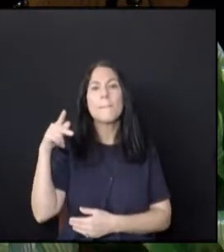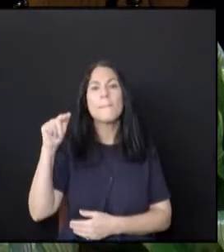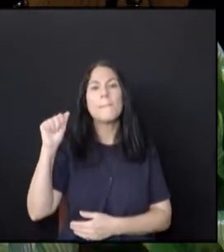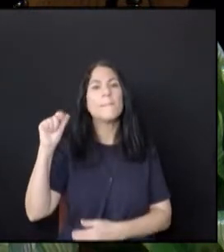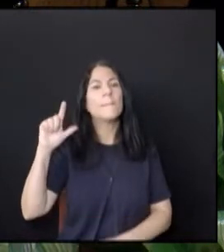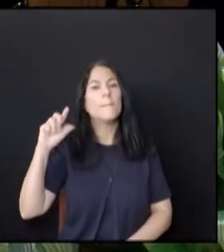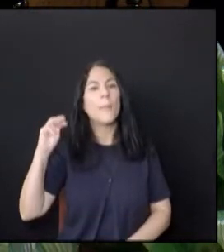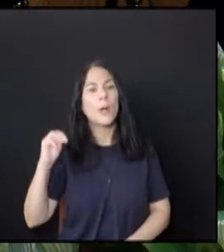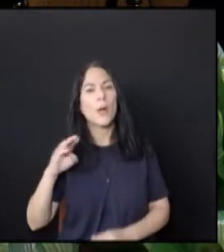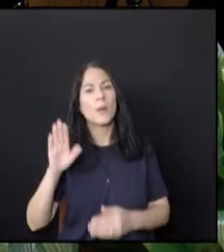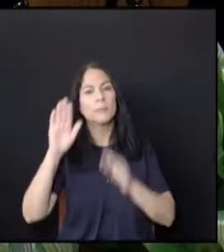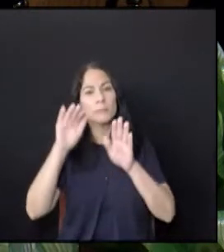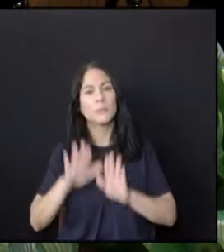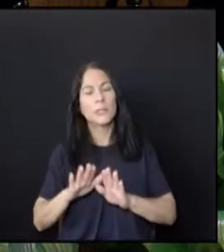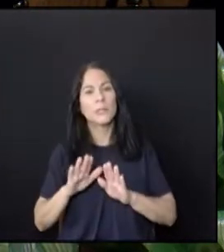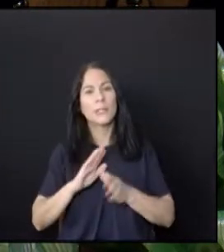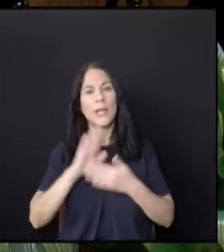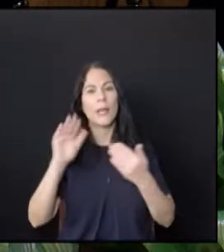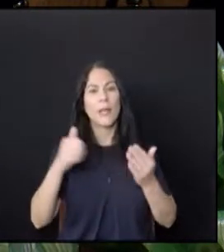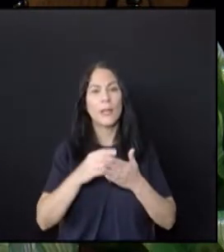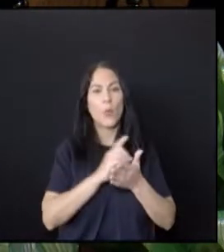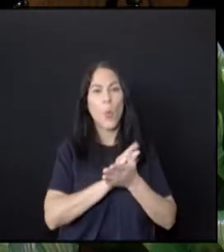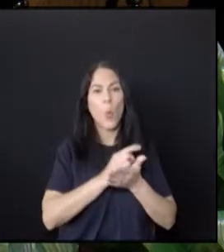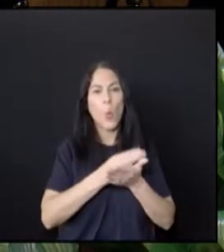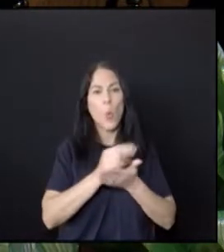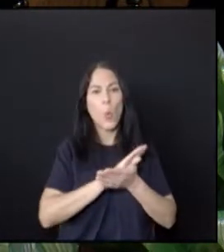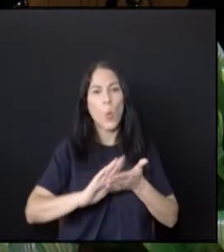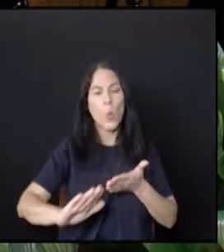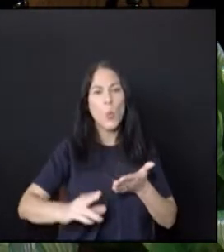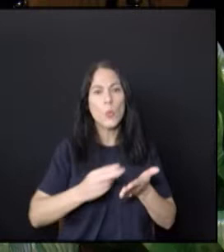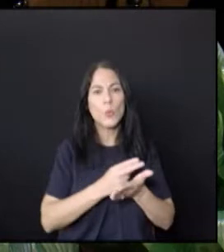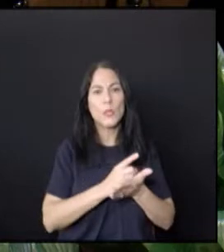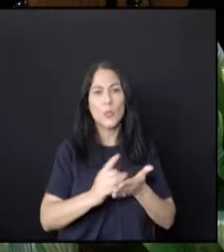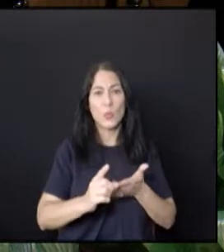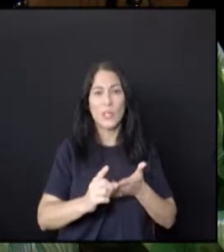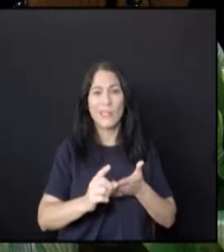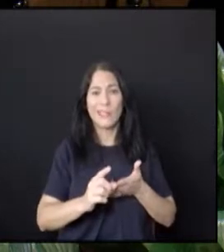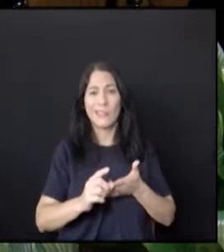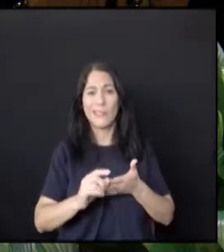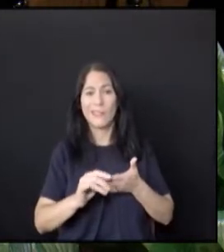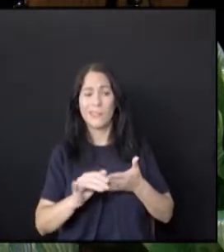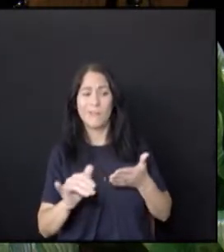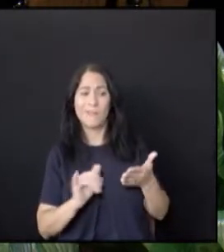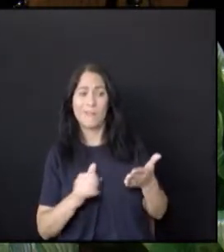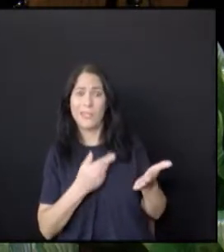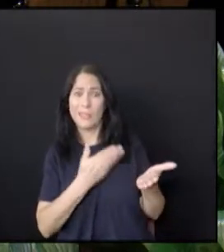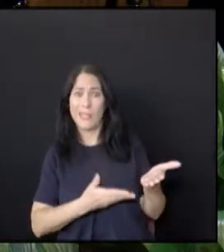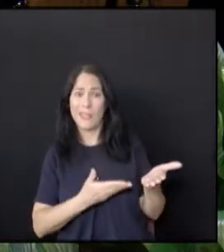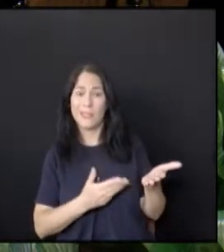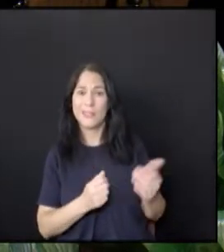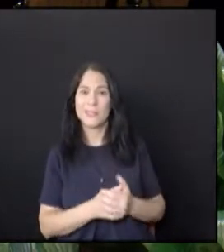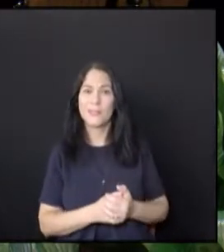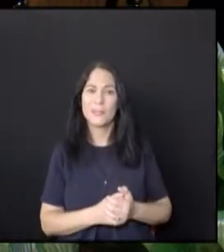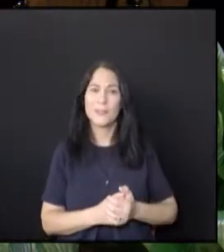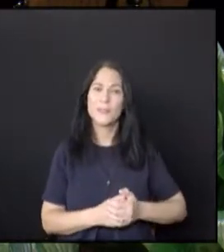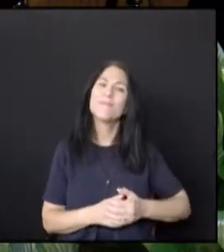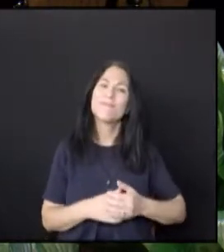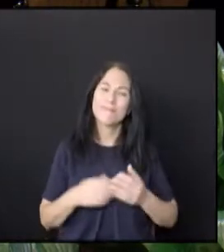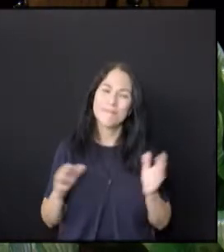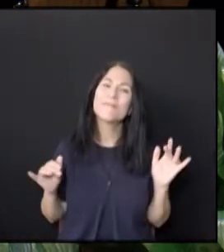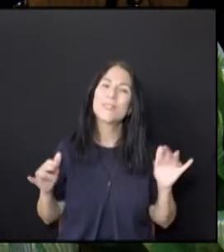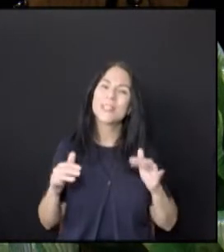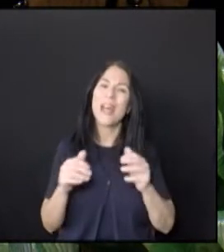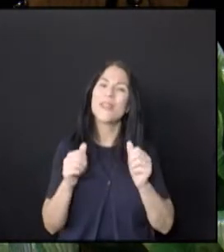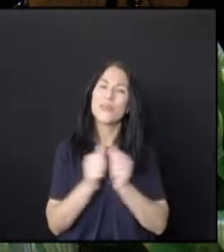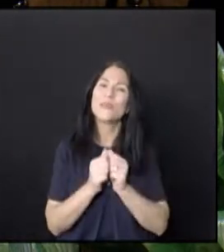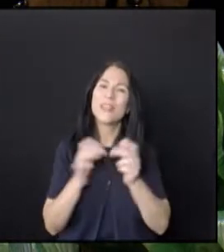follow to look anything like it does, with all of us gathering via technology in spirit, even though we are